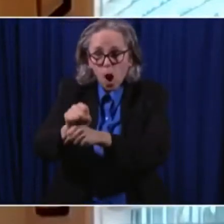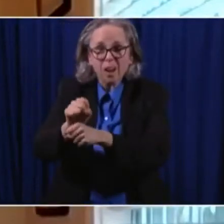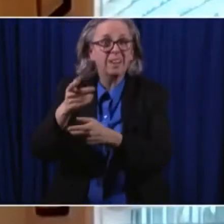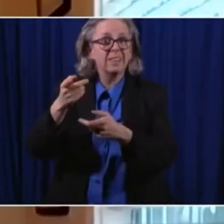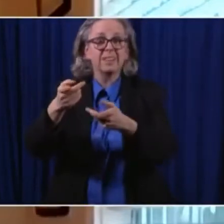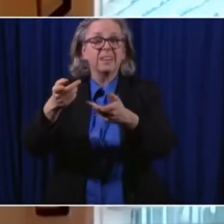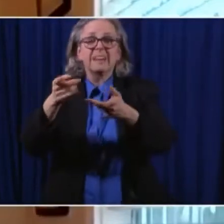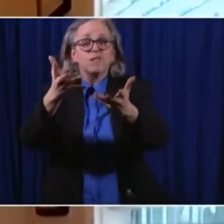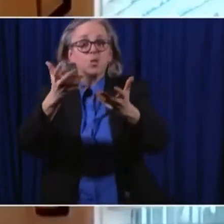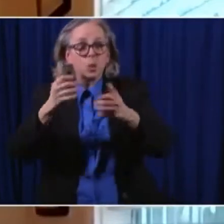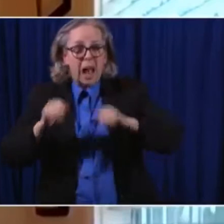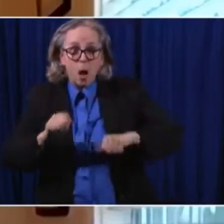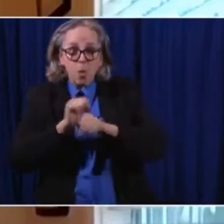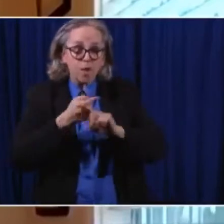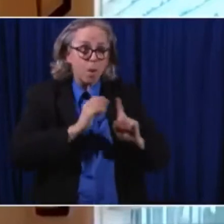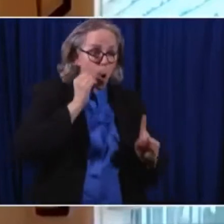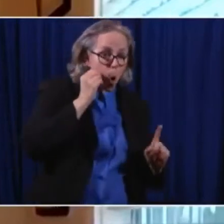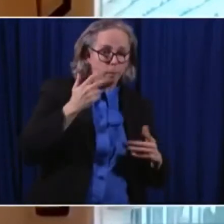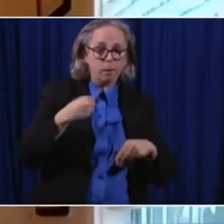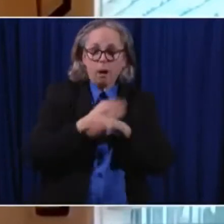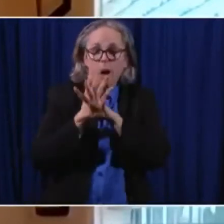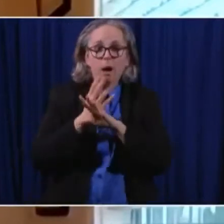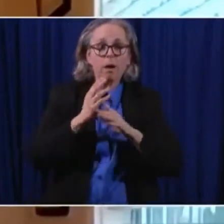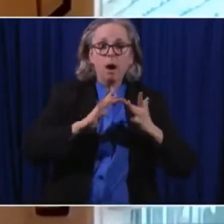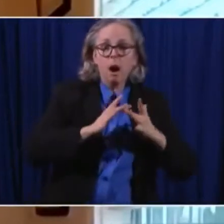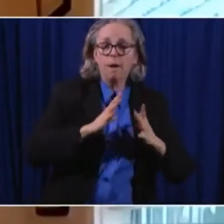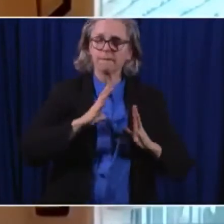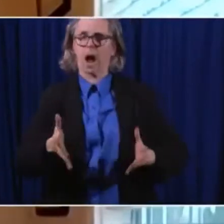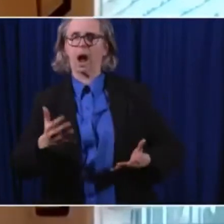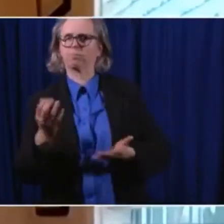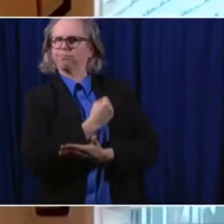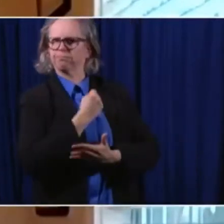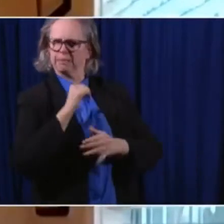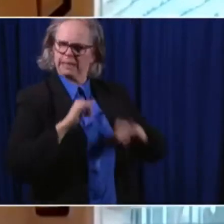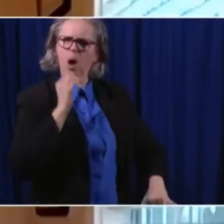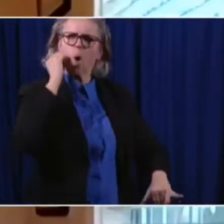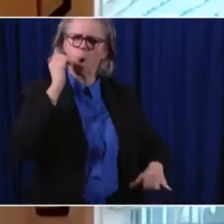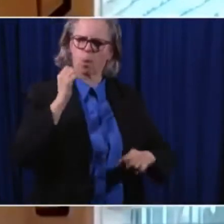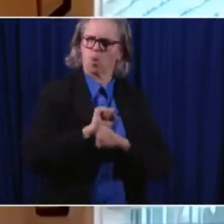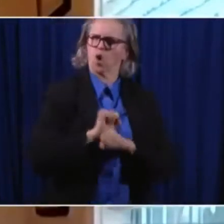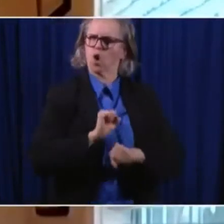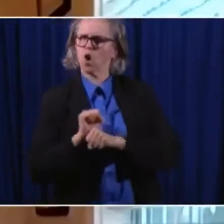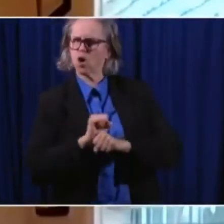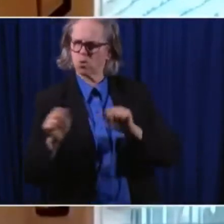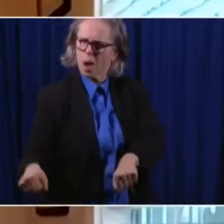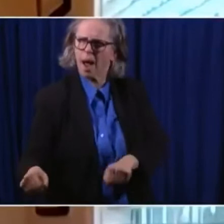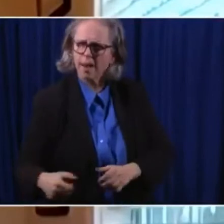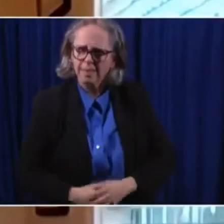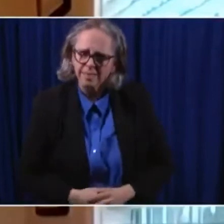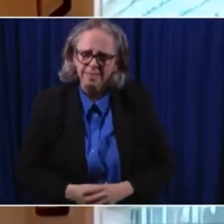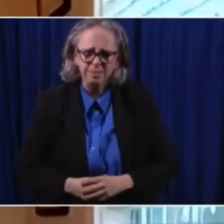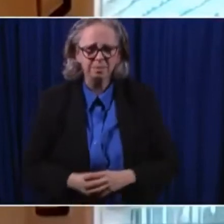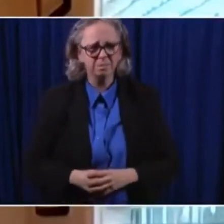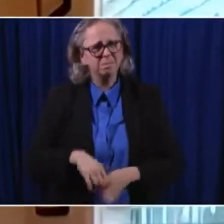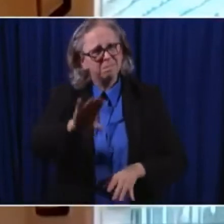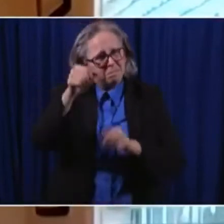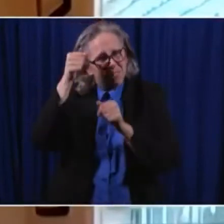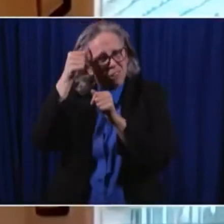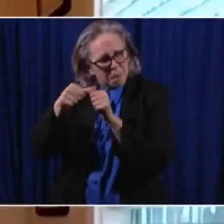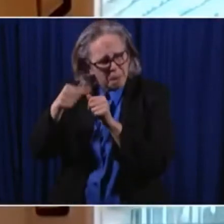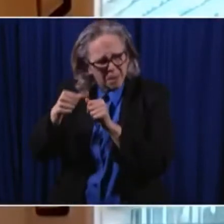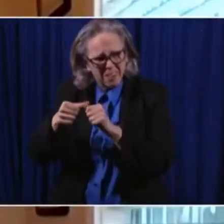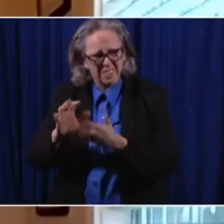this holiday season safe and small. Remember especially that the older members of our family are